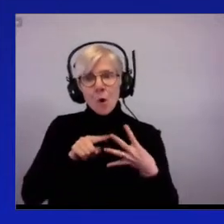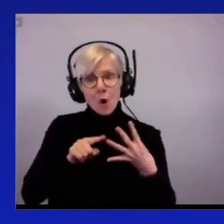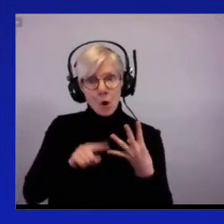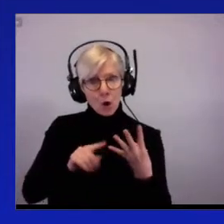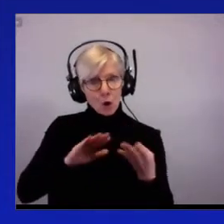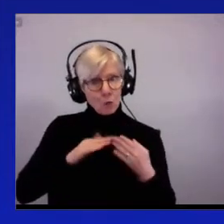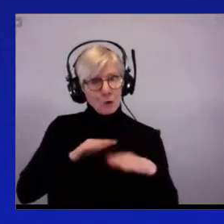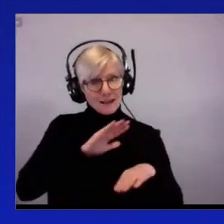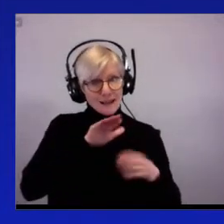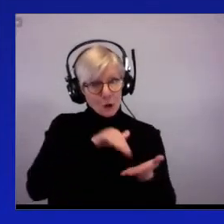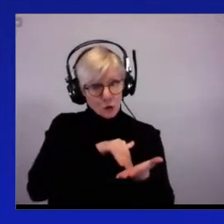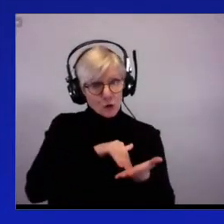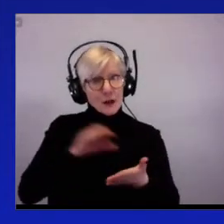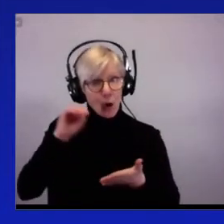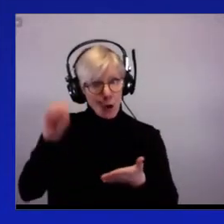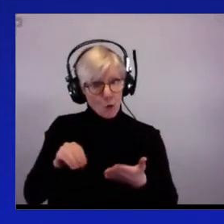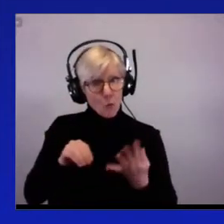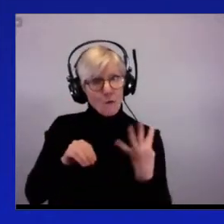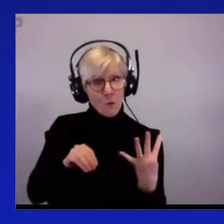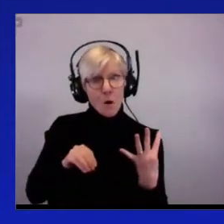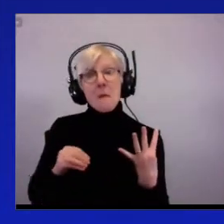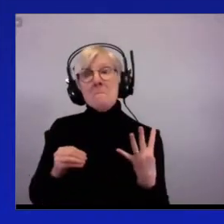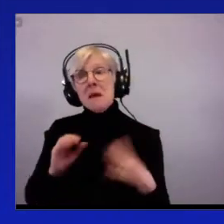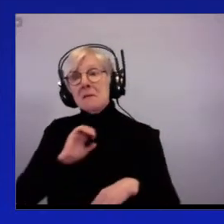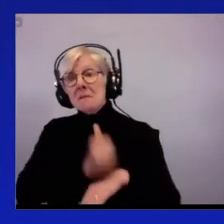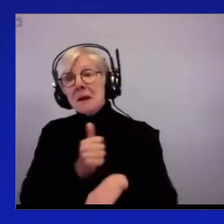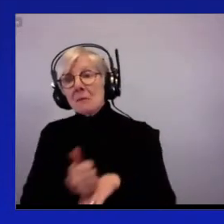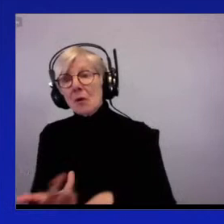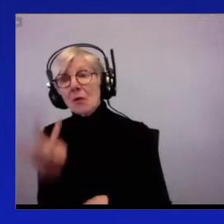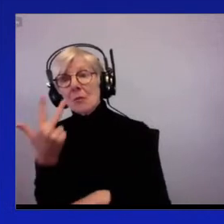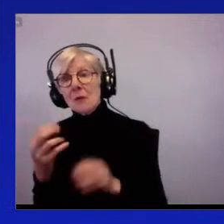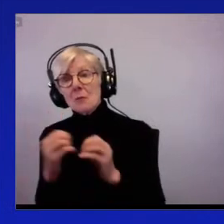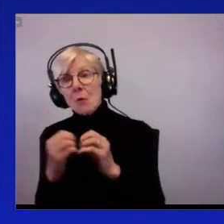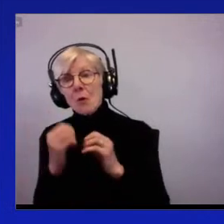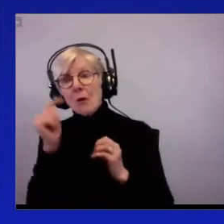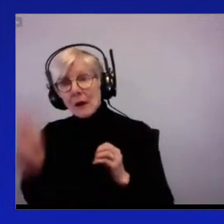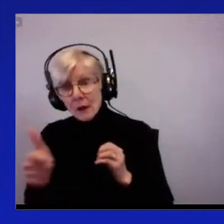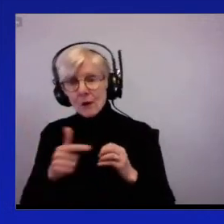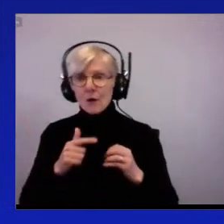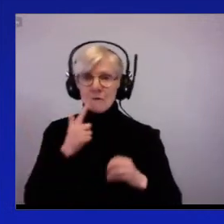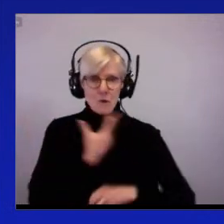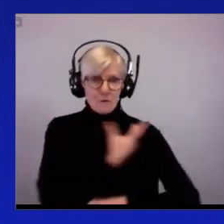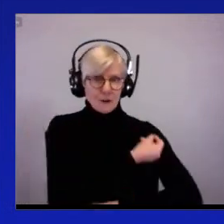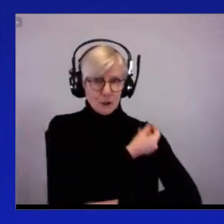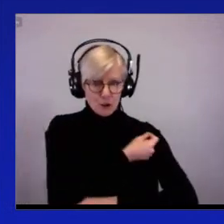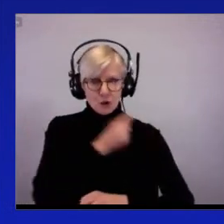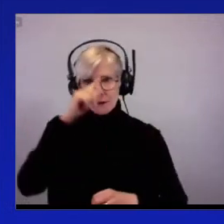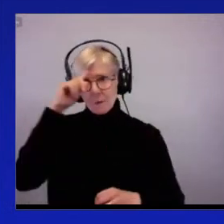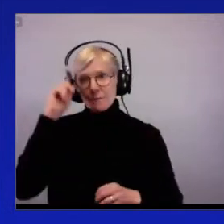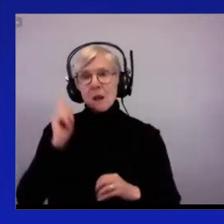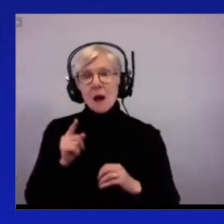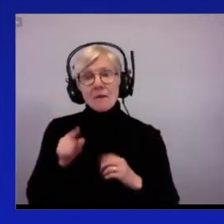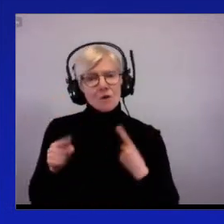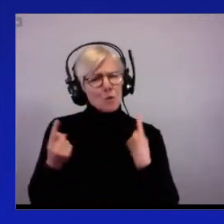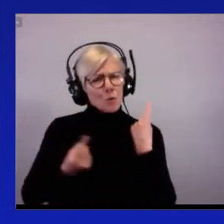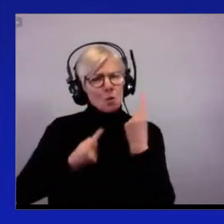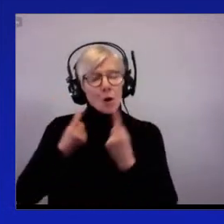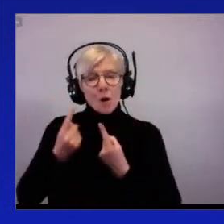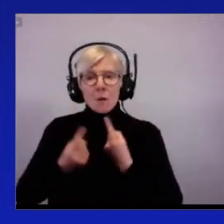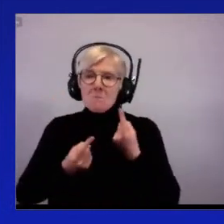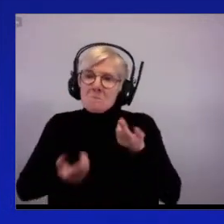possibly 3 more that will be utilized for vaccinations. Has there been any consideration